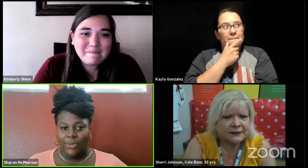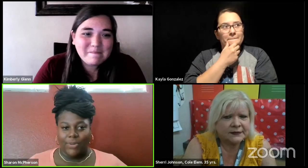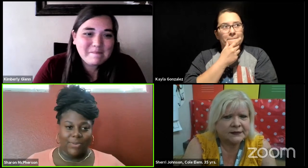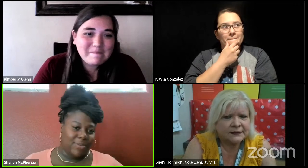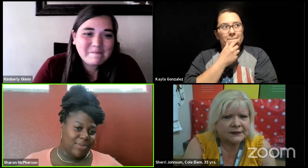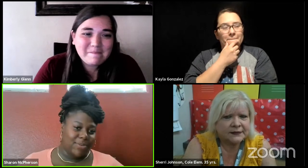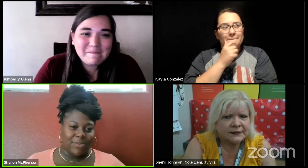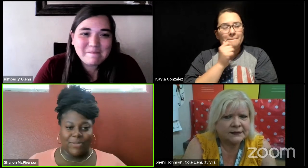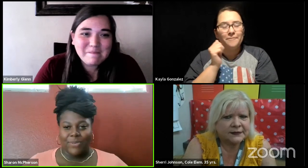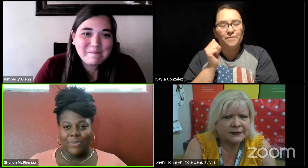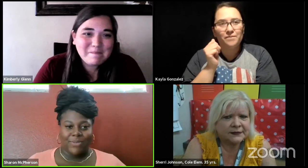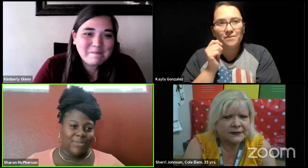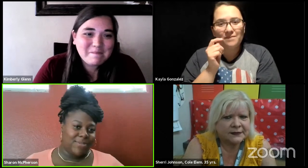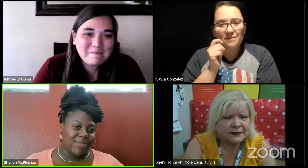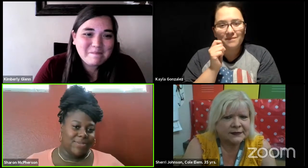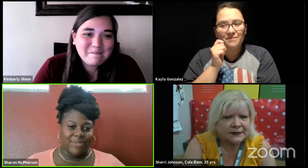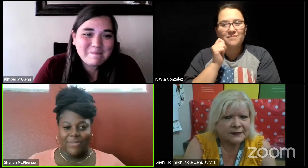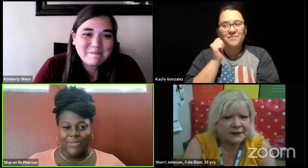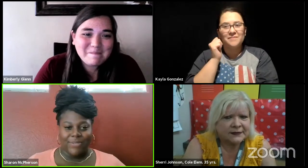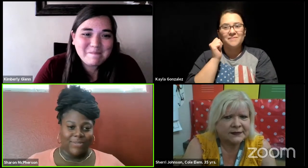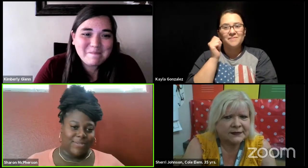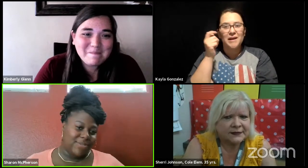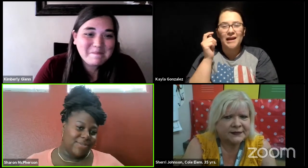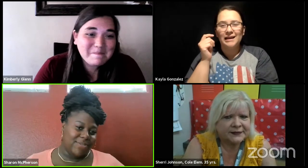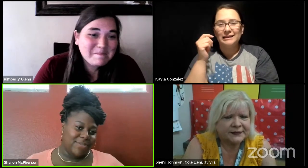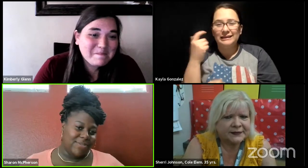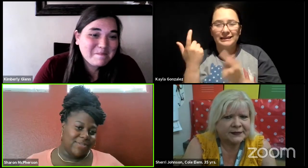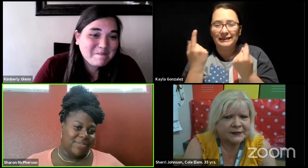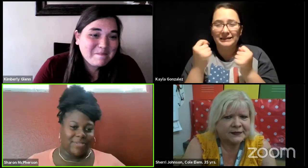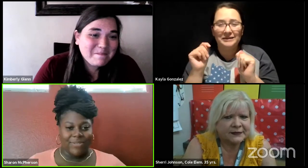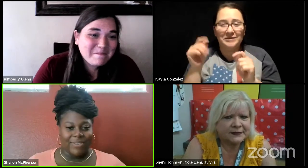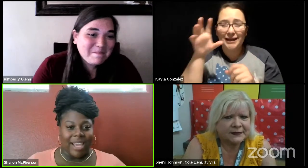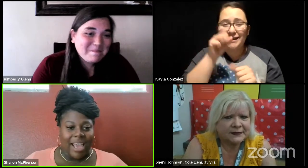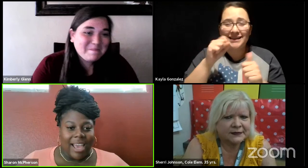Do, do, do, do, do, do.